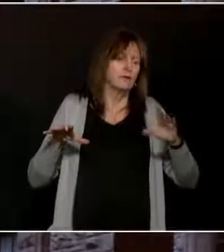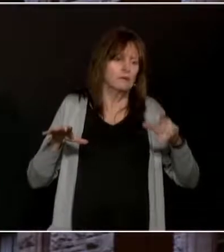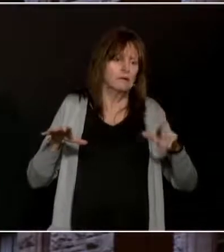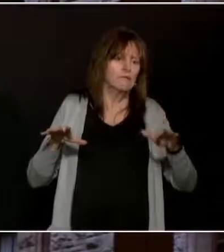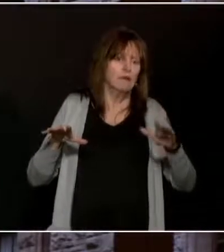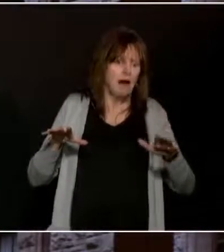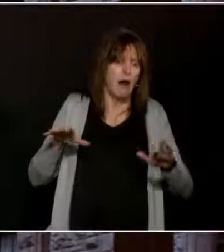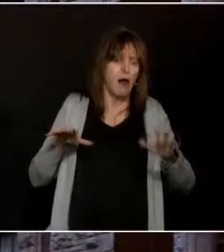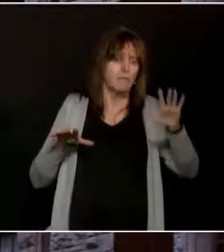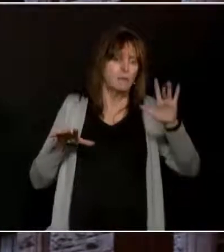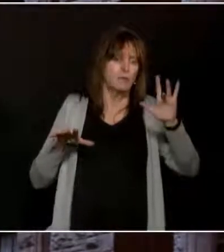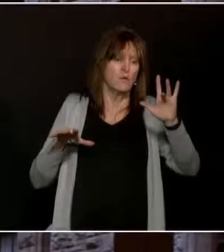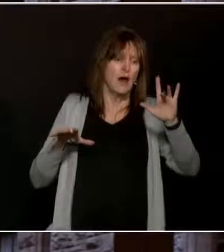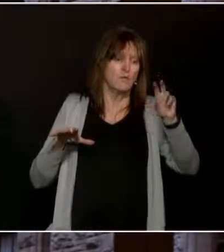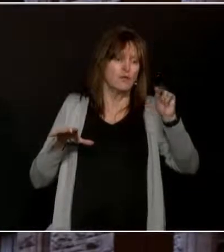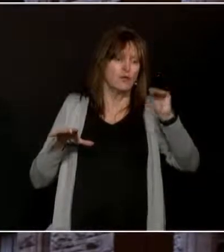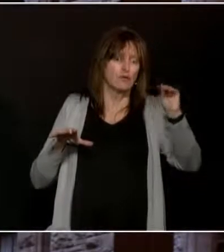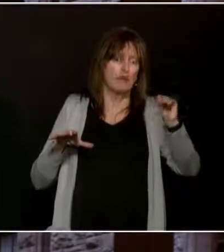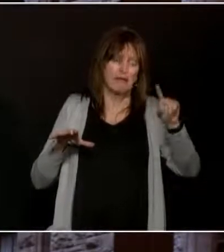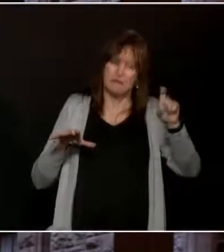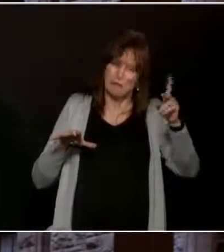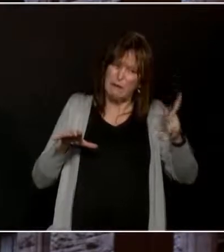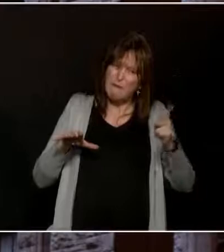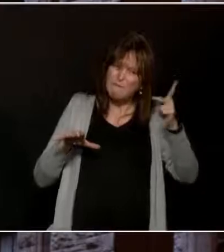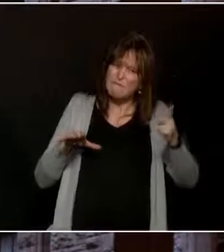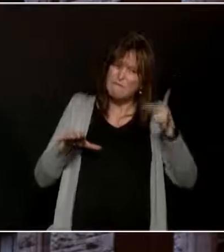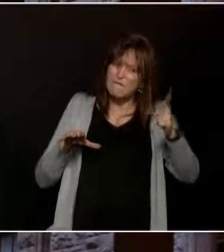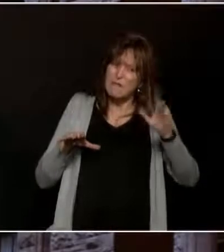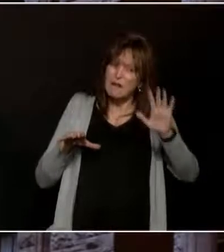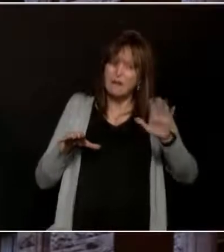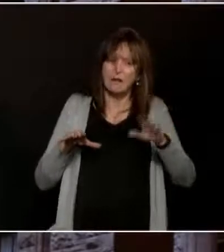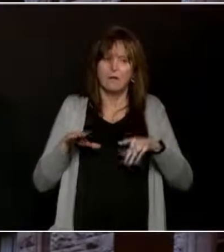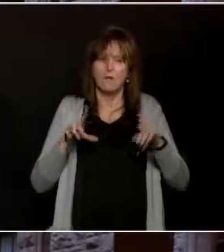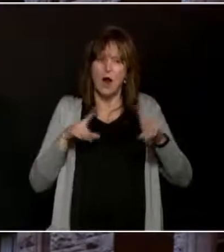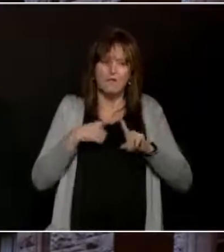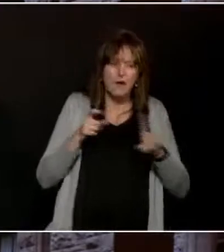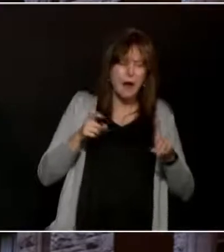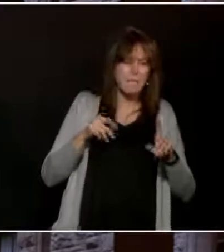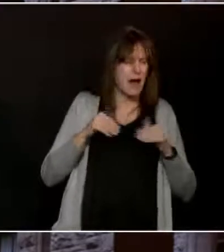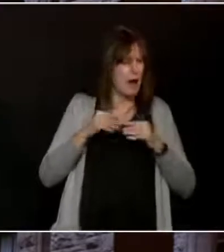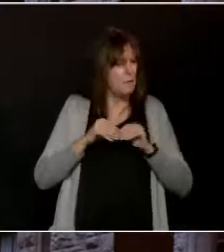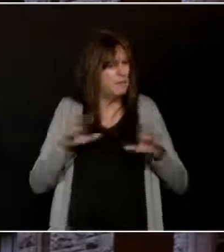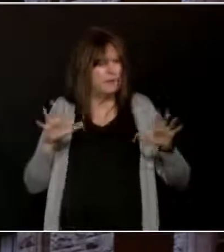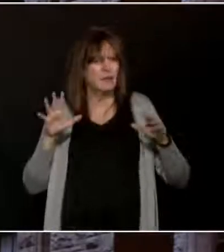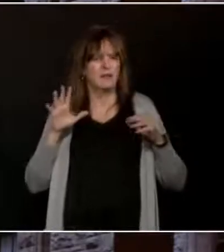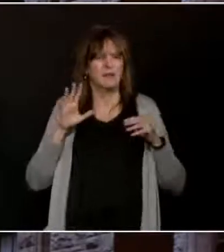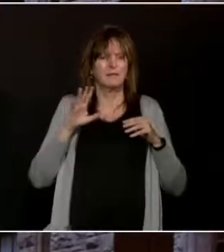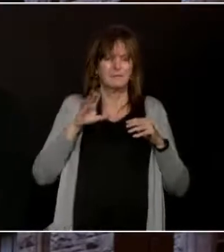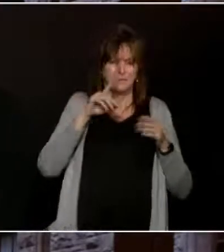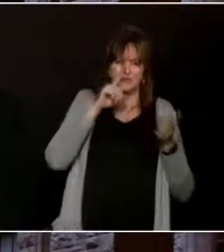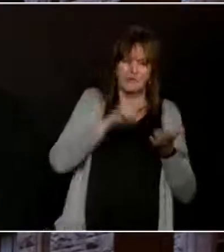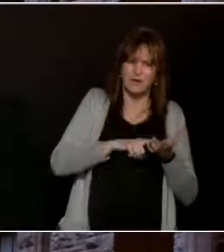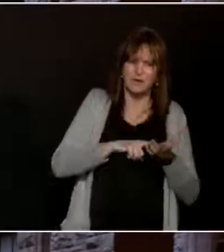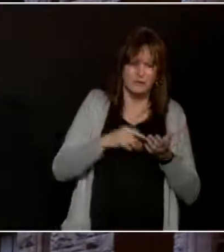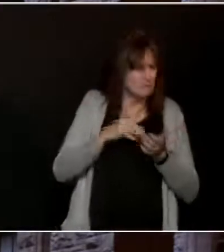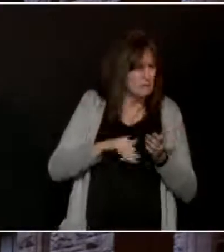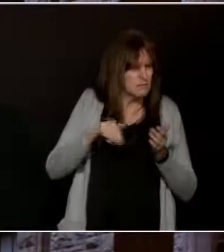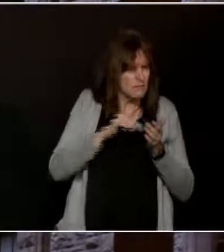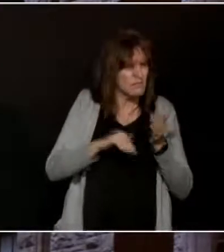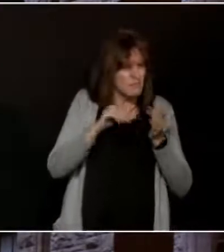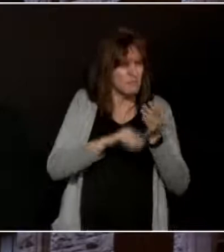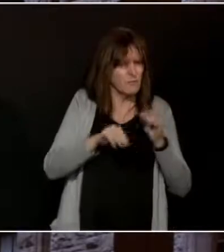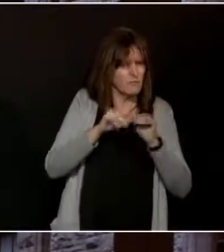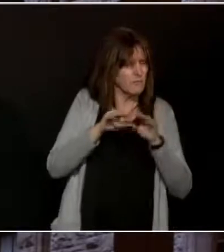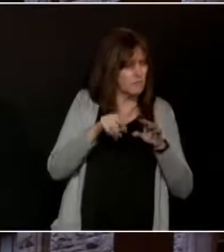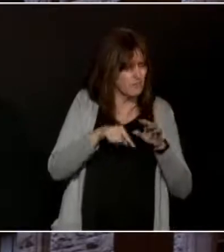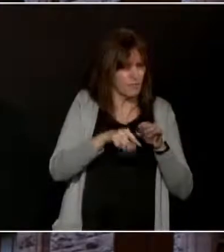of that and understand where that's occurring, noting also the more rapidity of their transmission